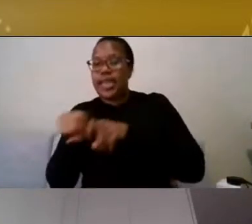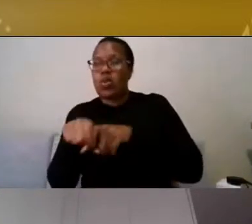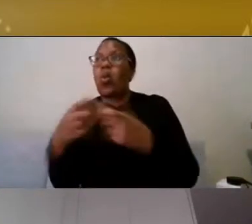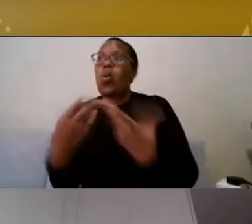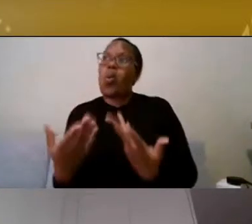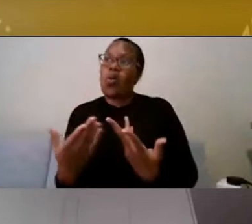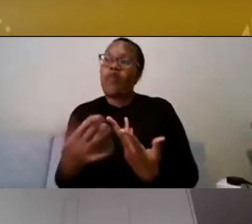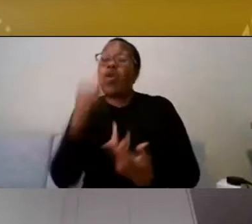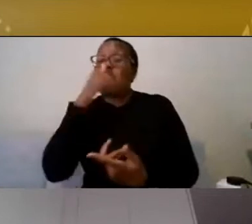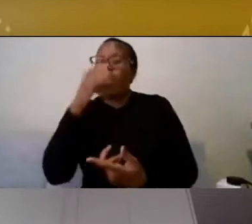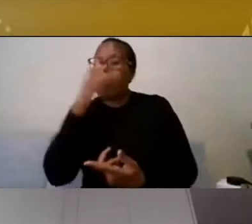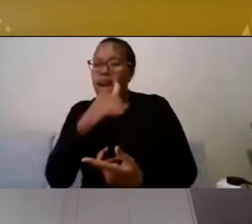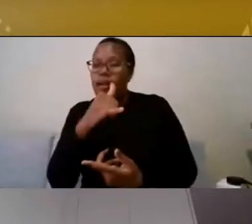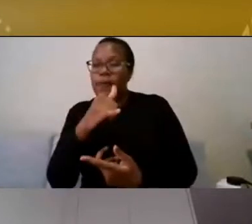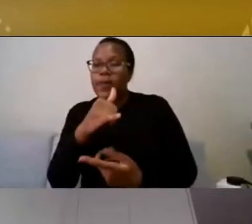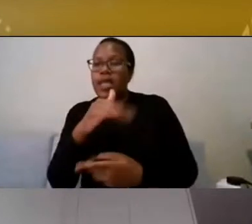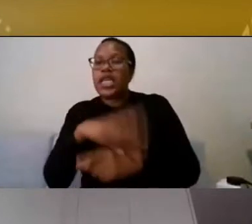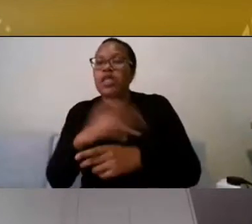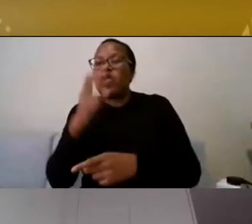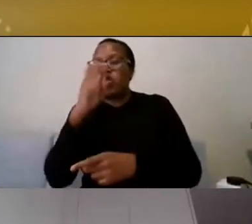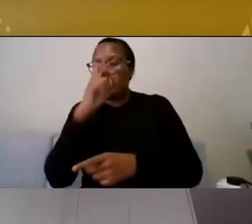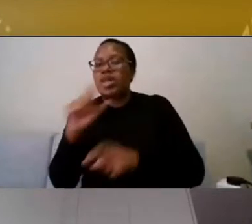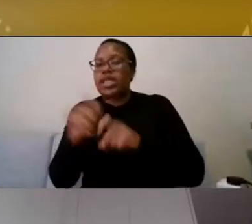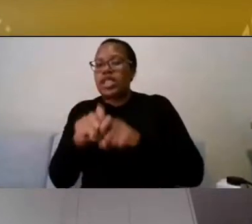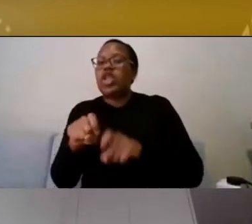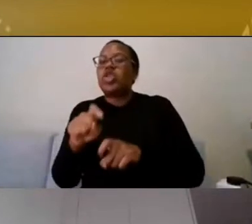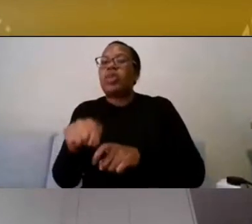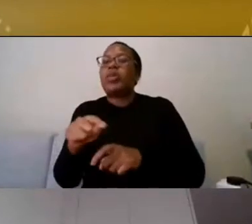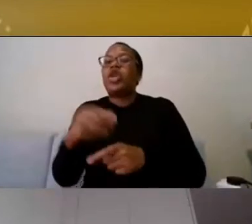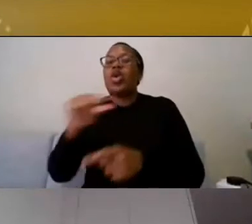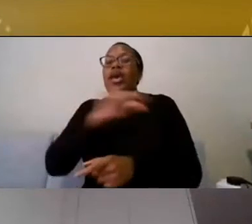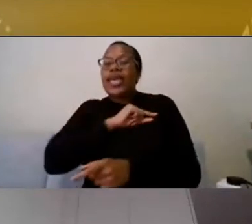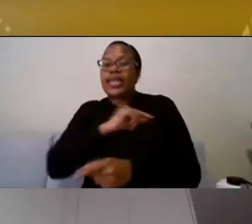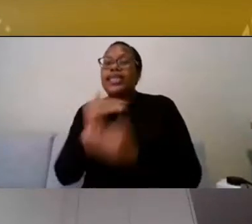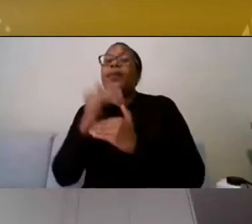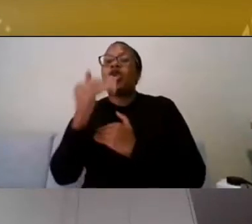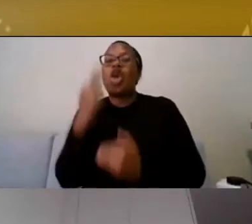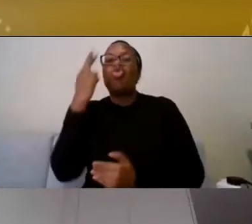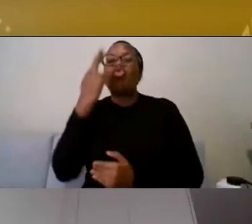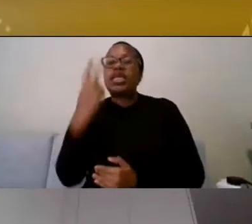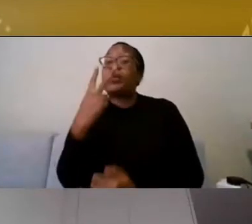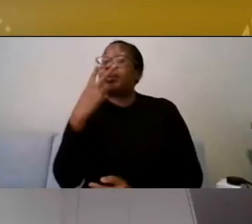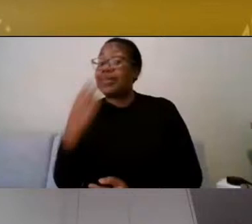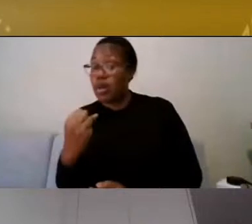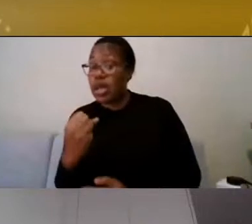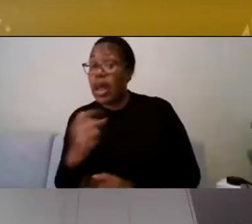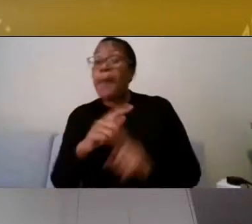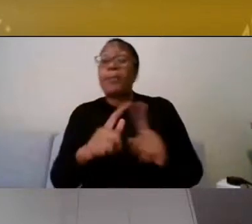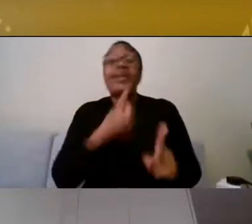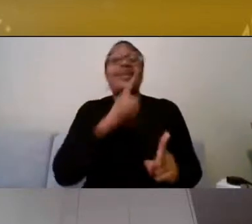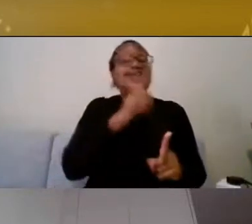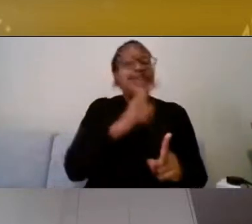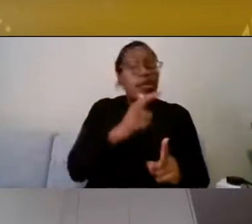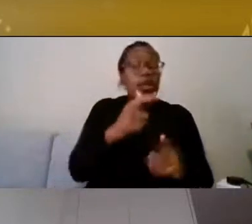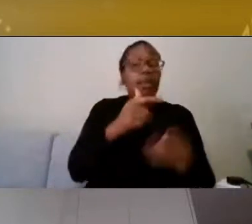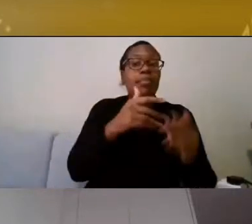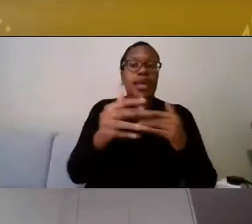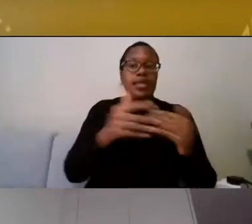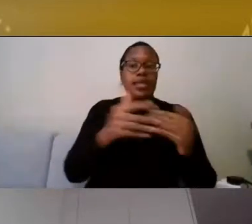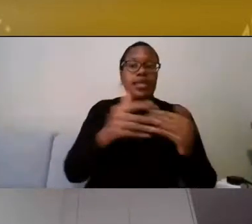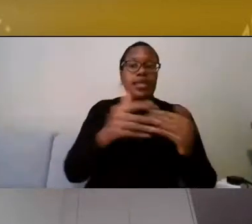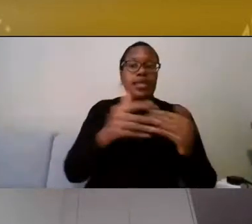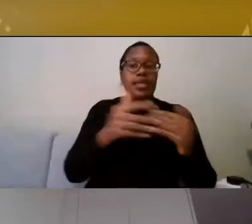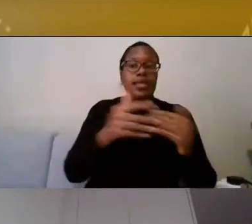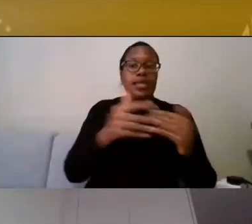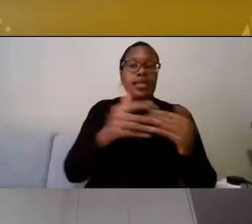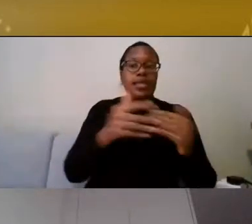criminal matter of that you are guilty beyond reasonable doubt. Whereas in a civil matter, which would be a disciplinary